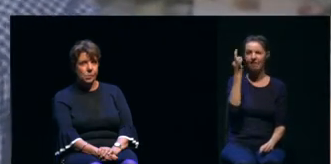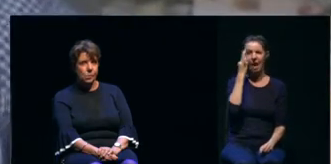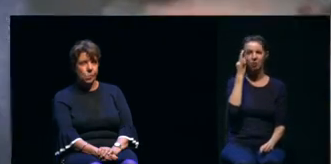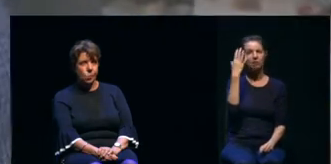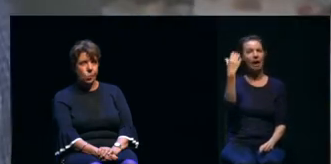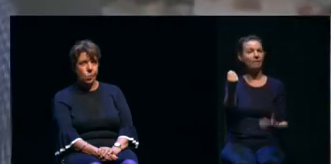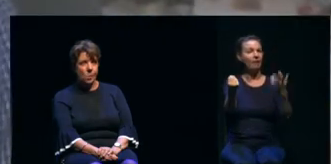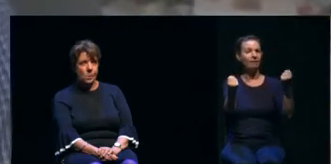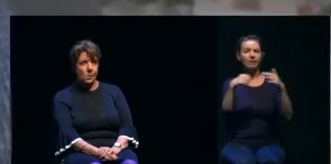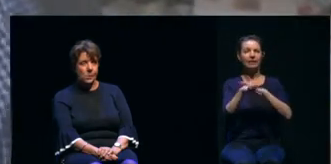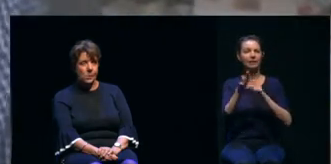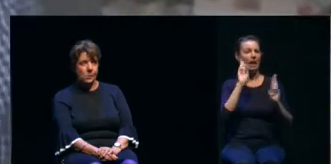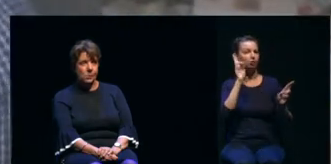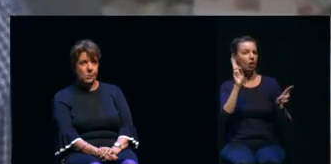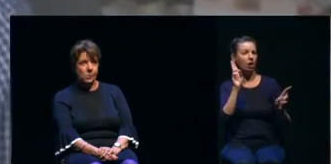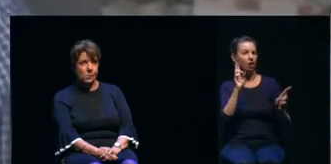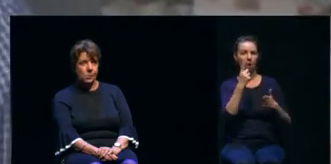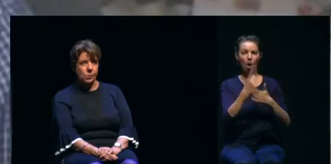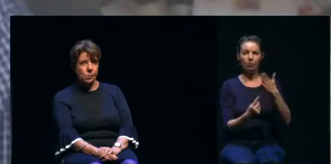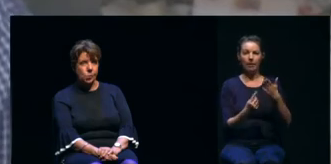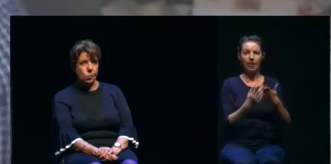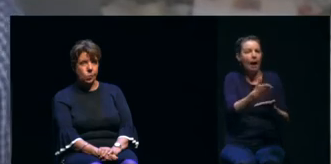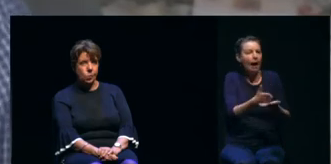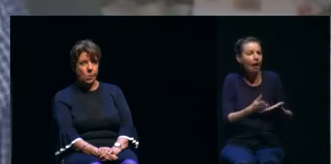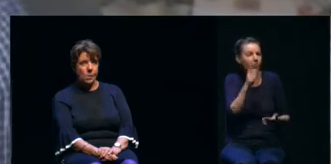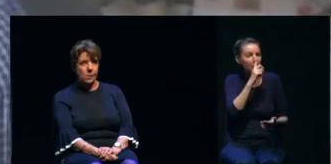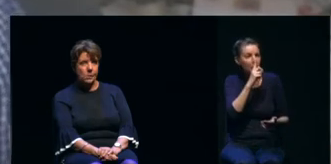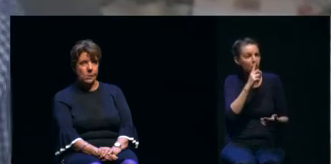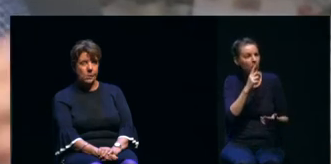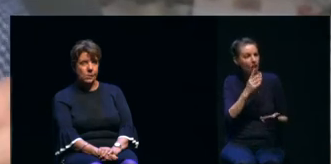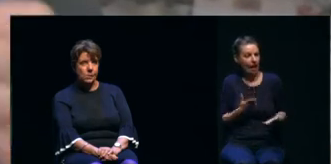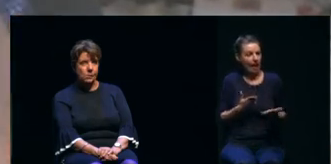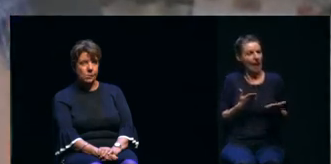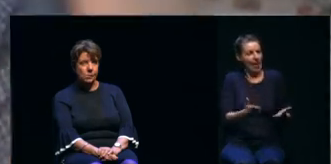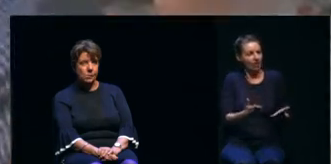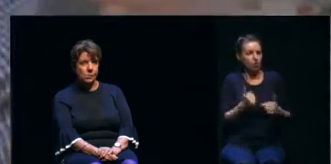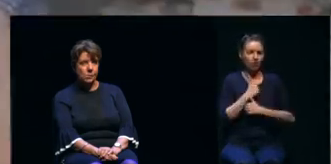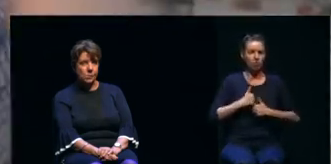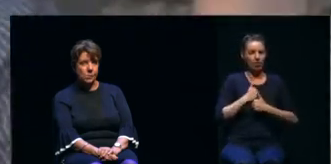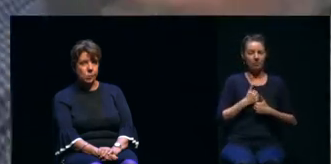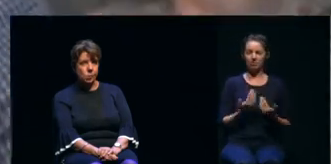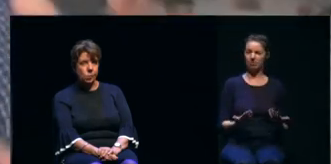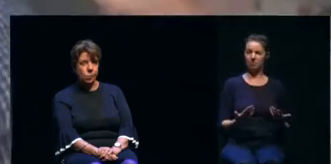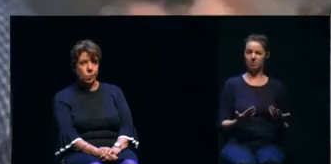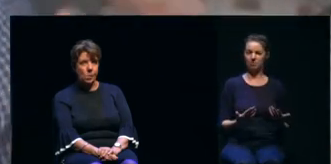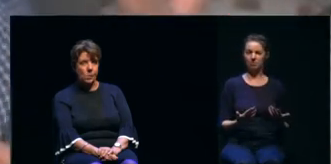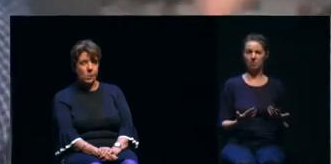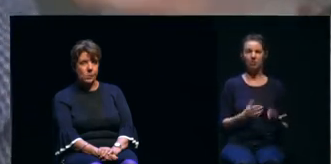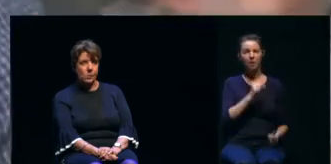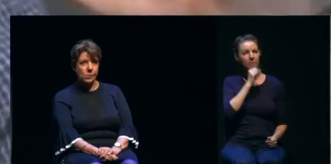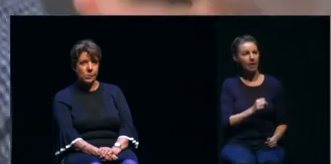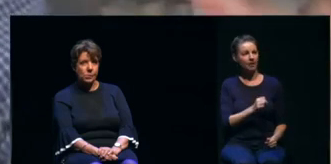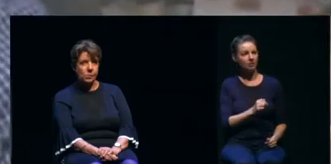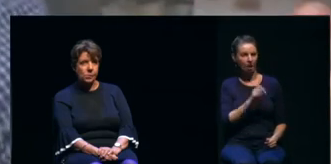nature, and like only half of the people are supposed to enjoy them or give them to each other. Like, men, it sort of what opens out into a bigger thing. Men aren't